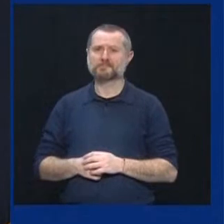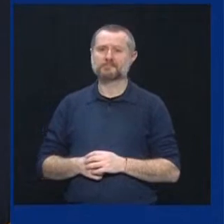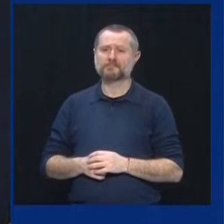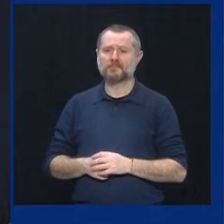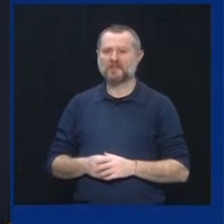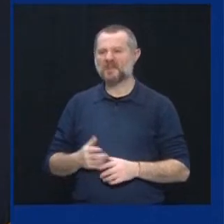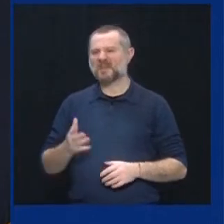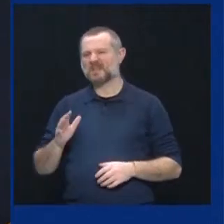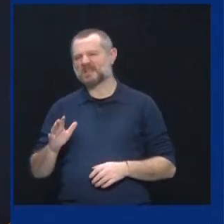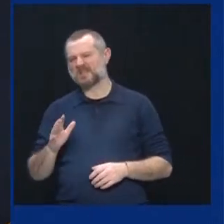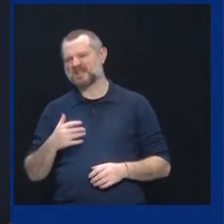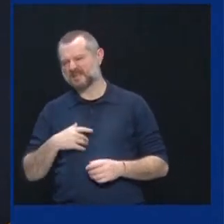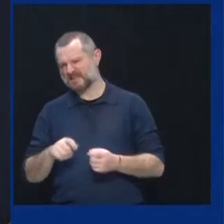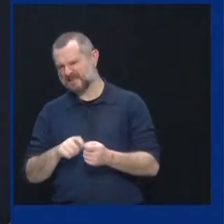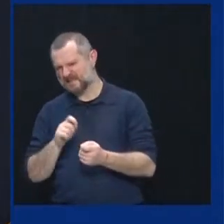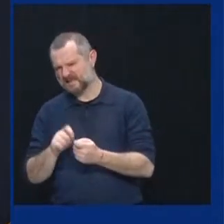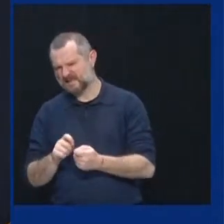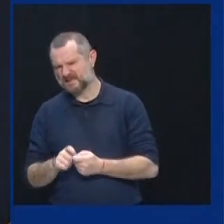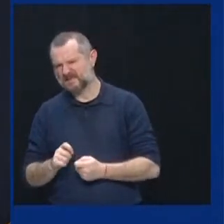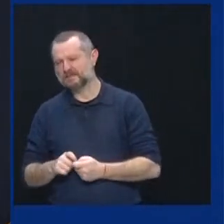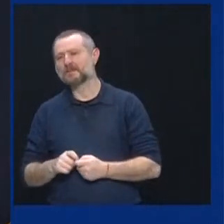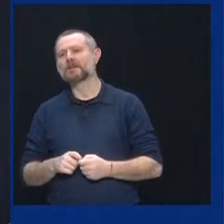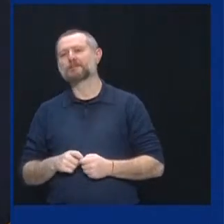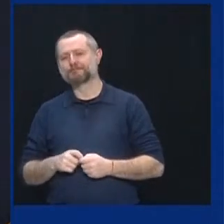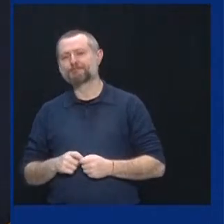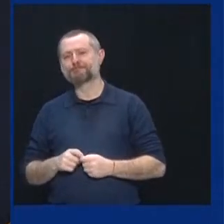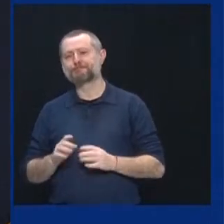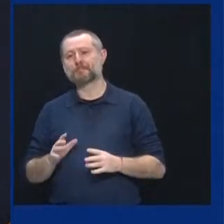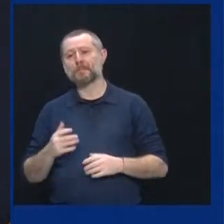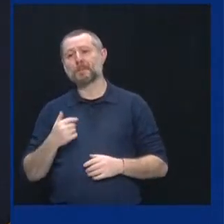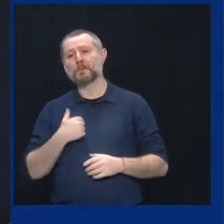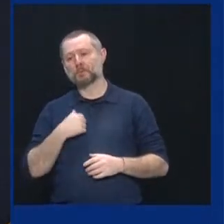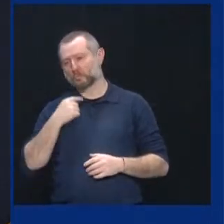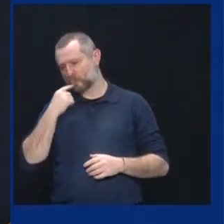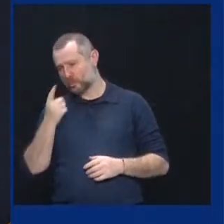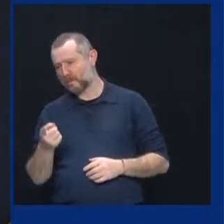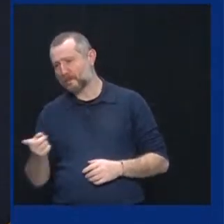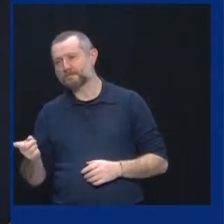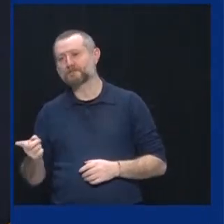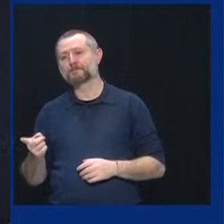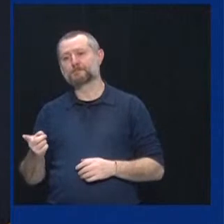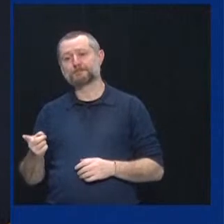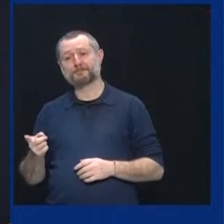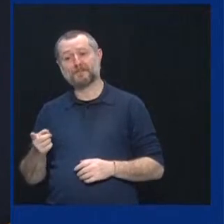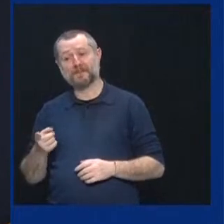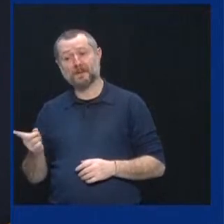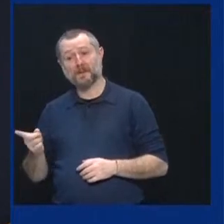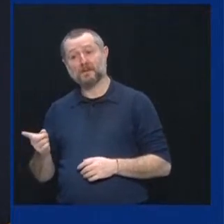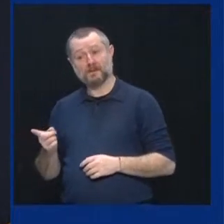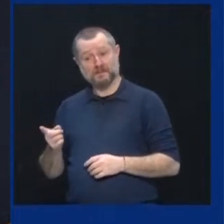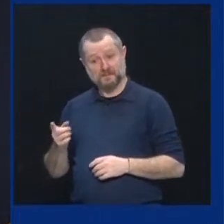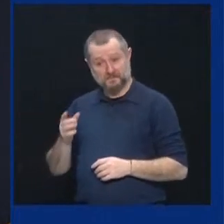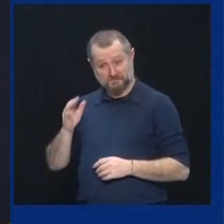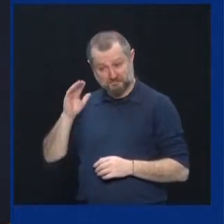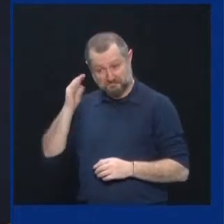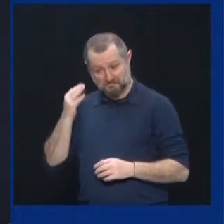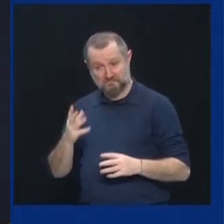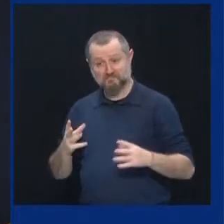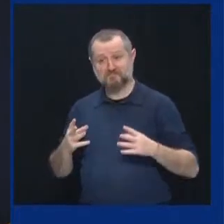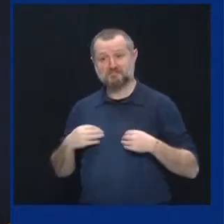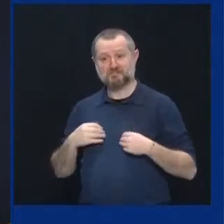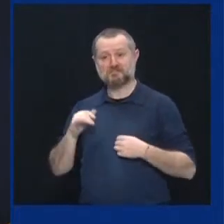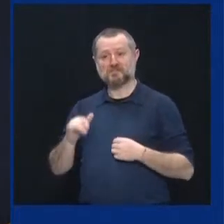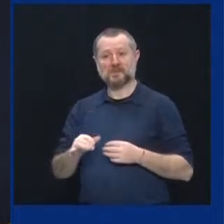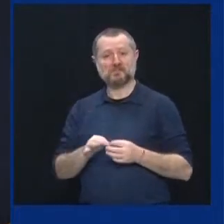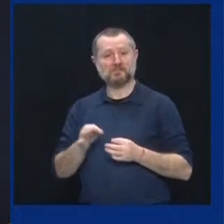hyper-technical, we told them, and they implicitly agreed to the delay.